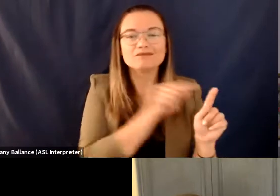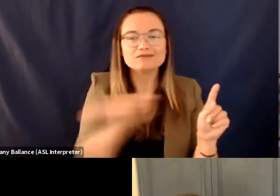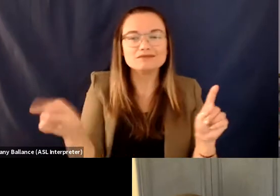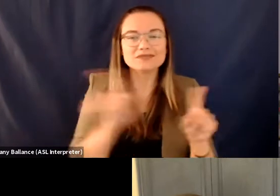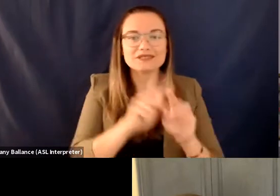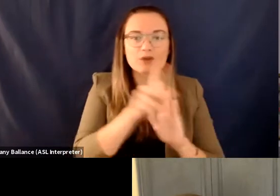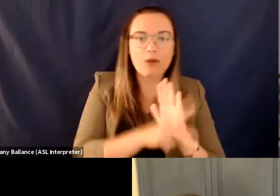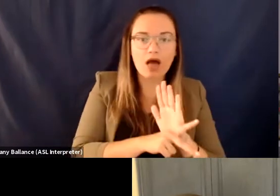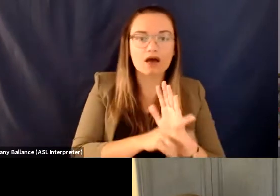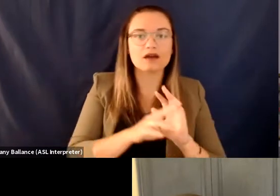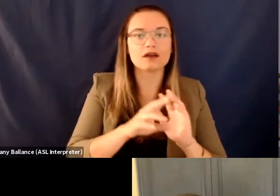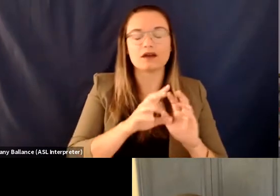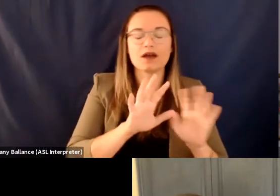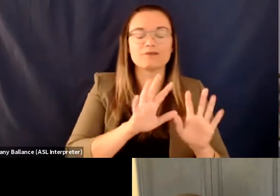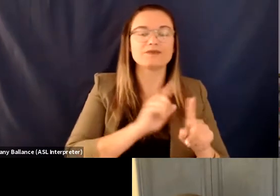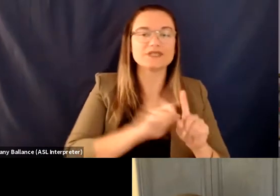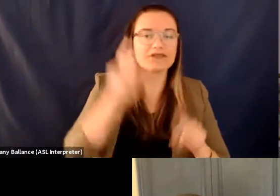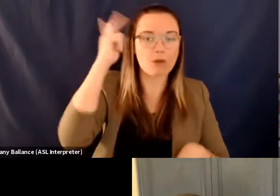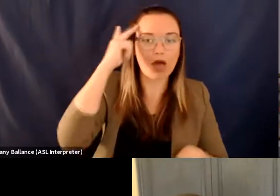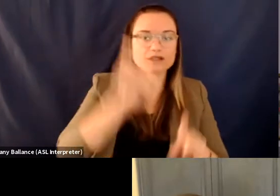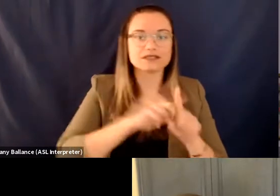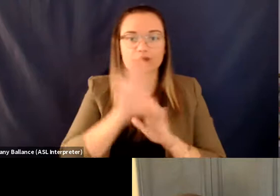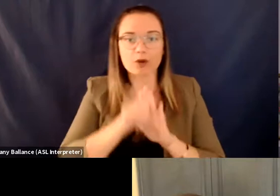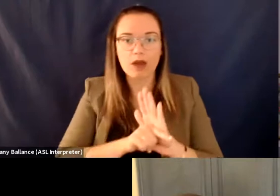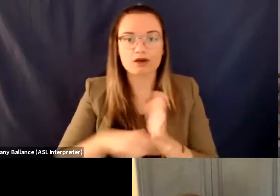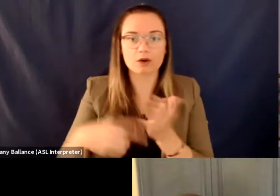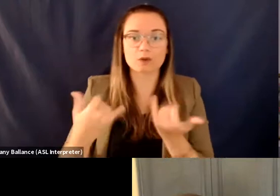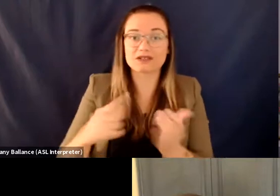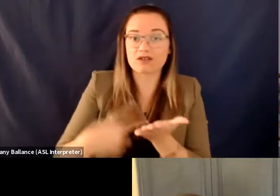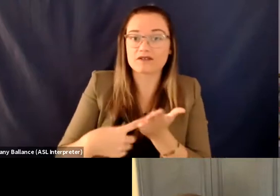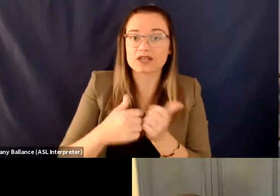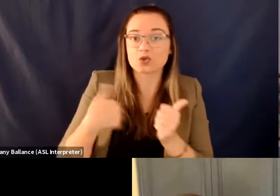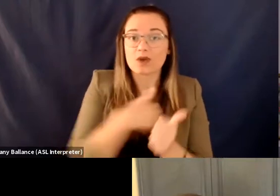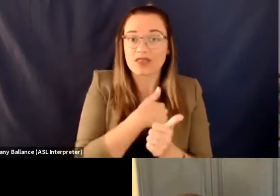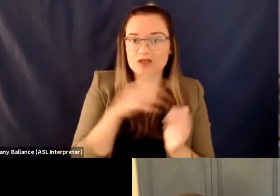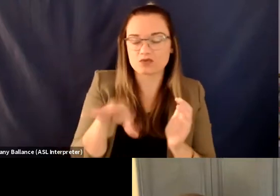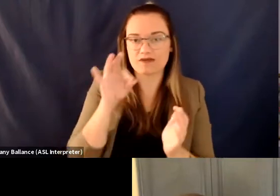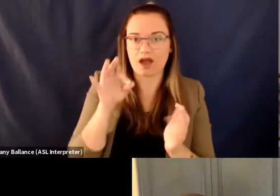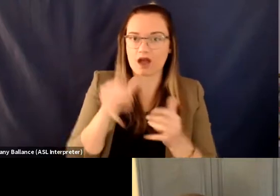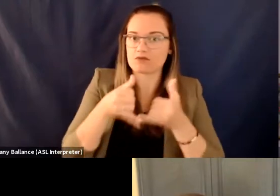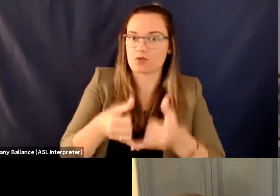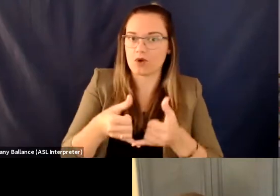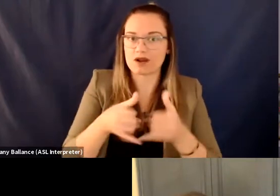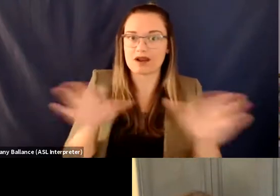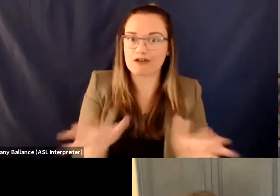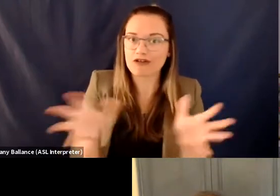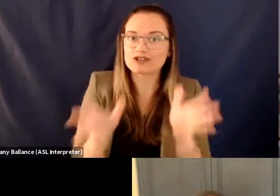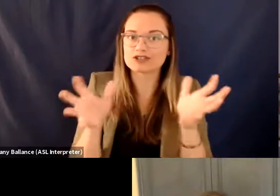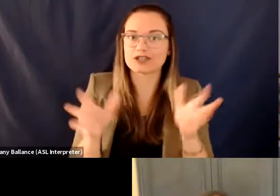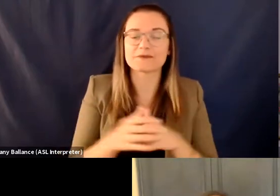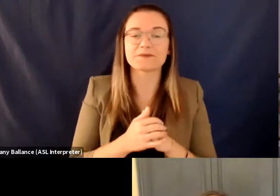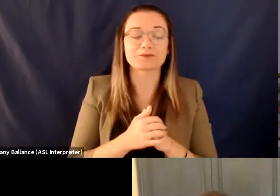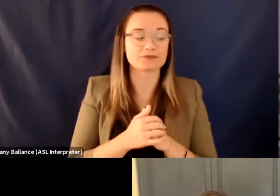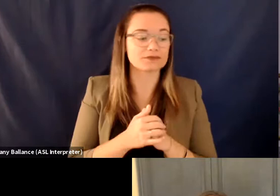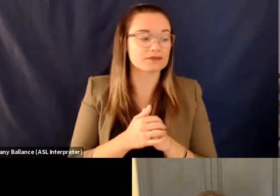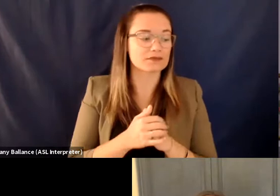backgrounds are still participating in a conversation with us, which we find rewarding and encouraging. Yeah, I mean,